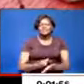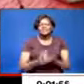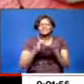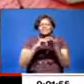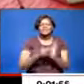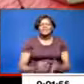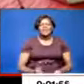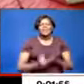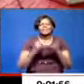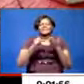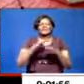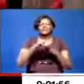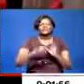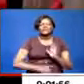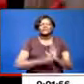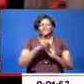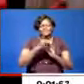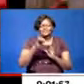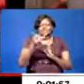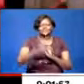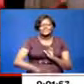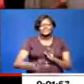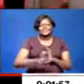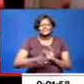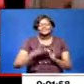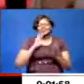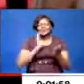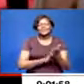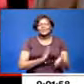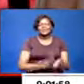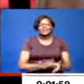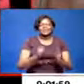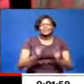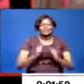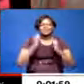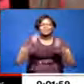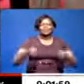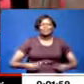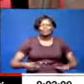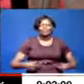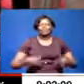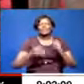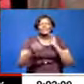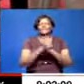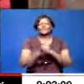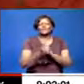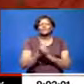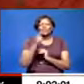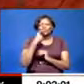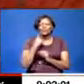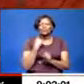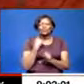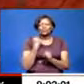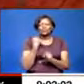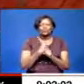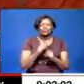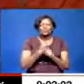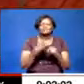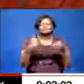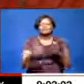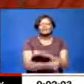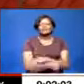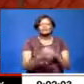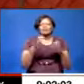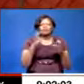the national development landscape. He commended the talented young Kenyan professionals who worked jointly under the